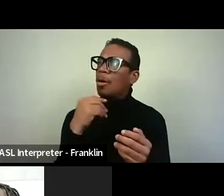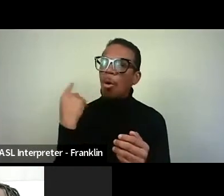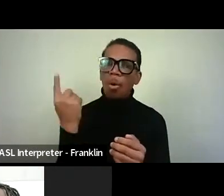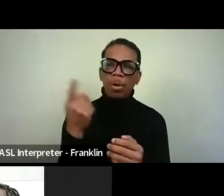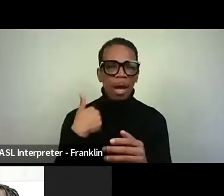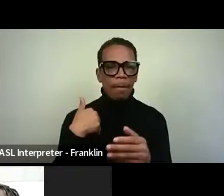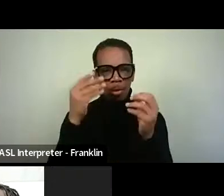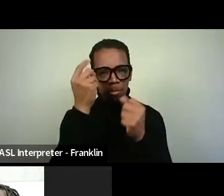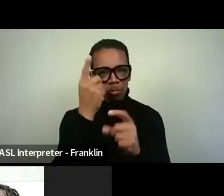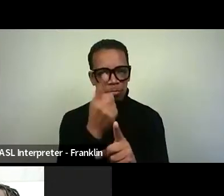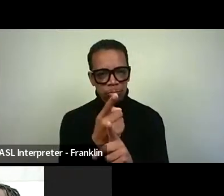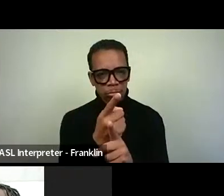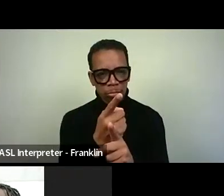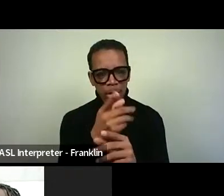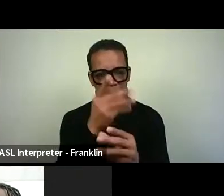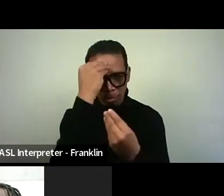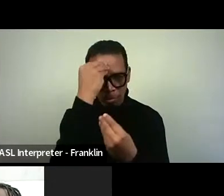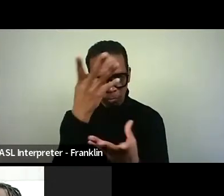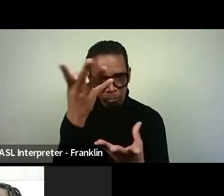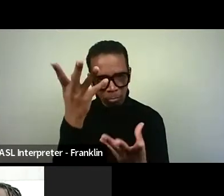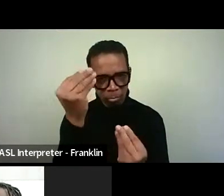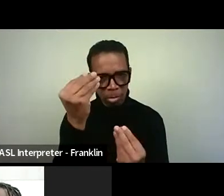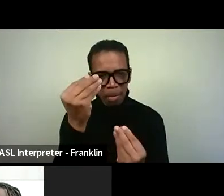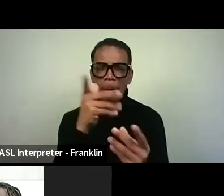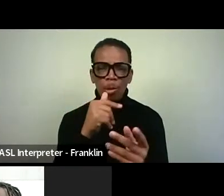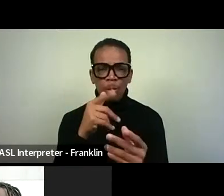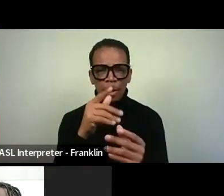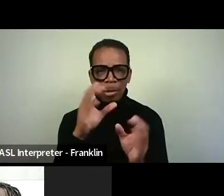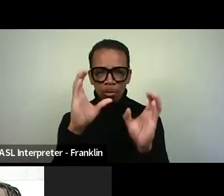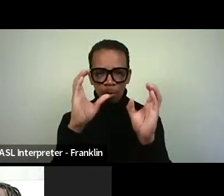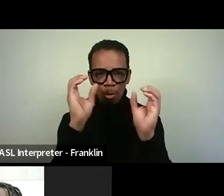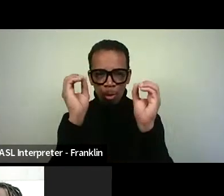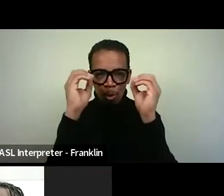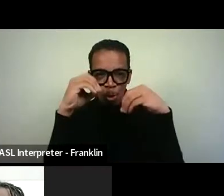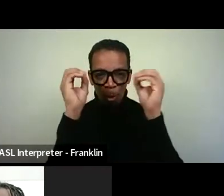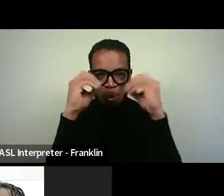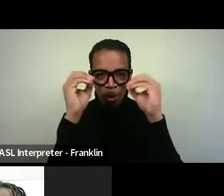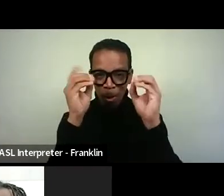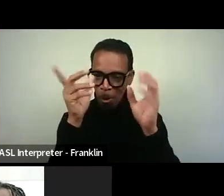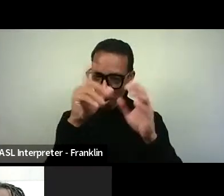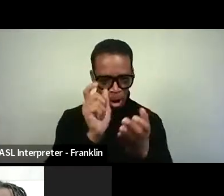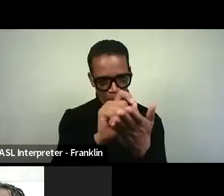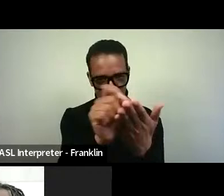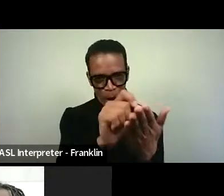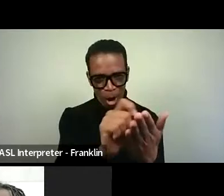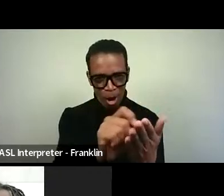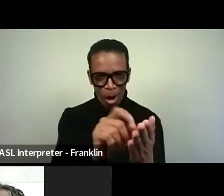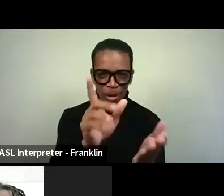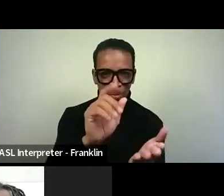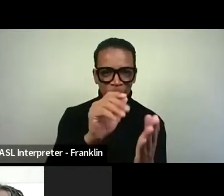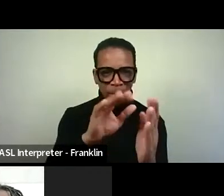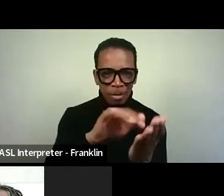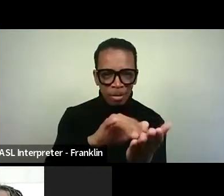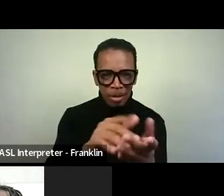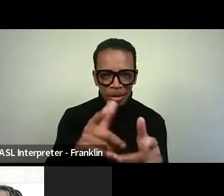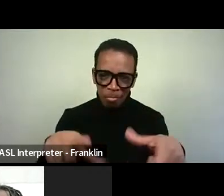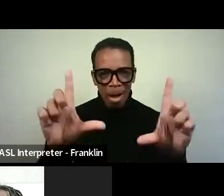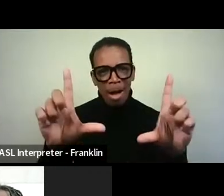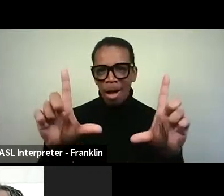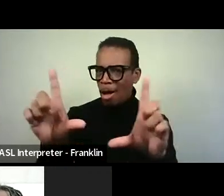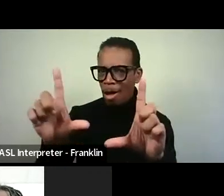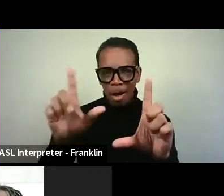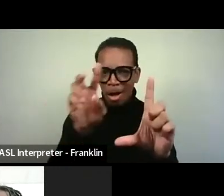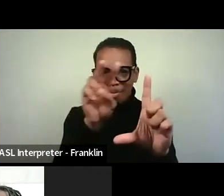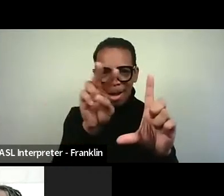the right information, but that prompted us to like Google it, right? Again, without this judgment, without this like feeling, looked